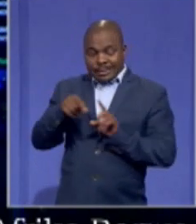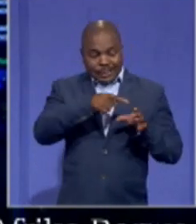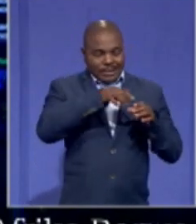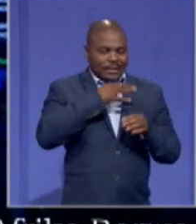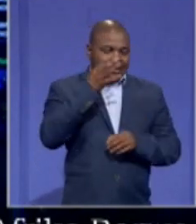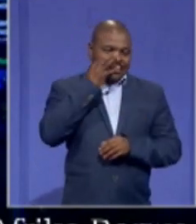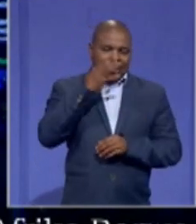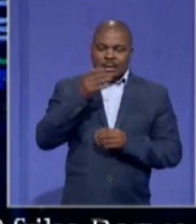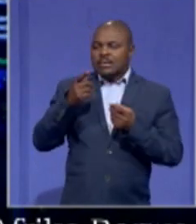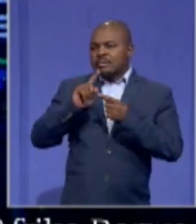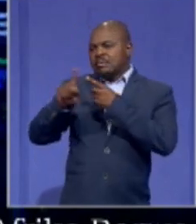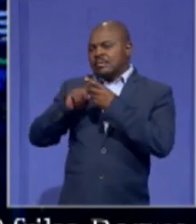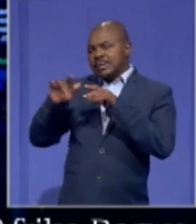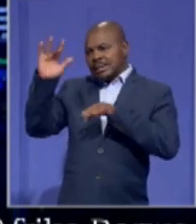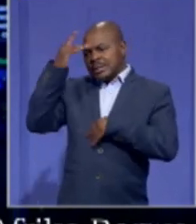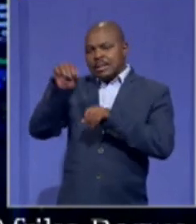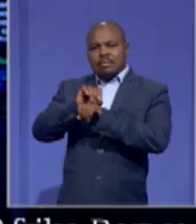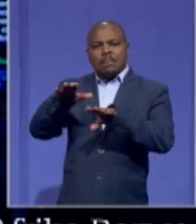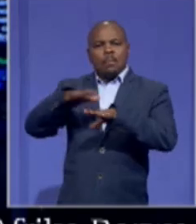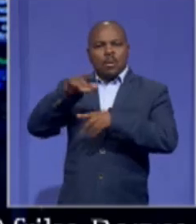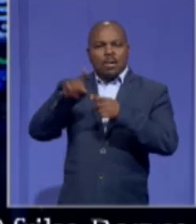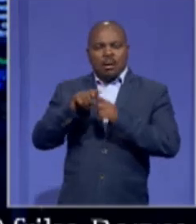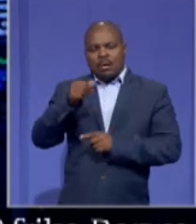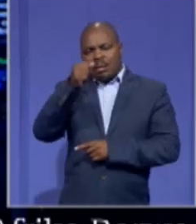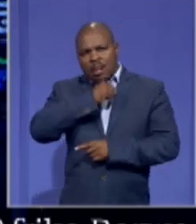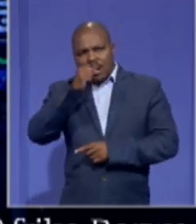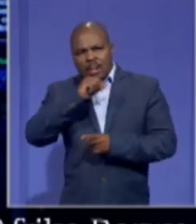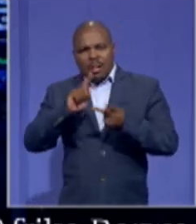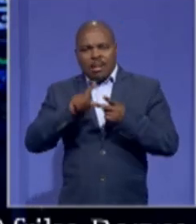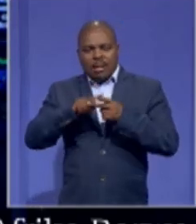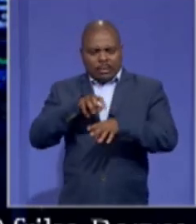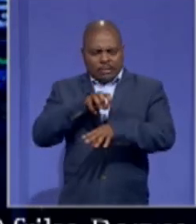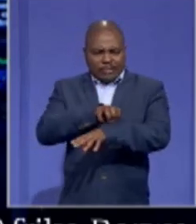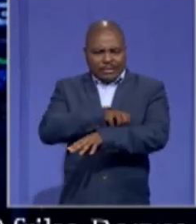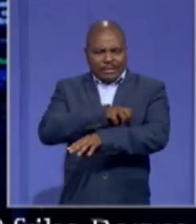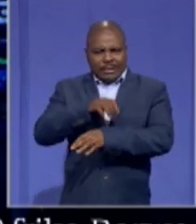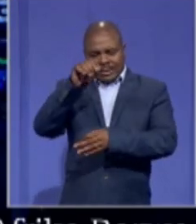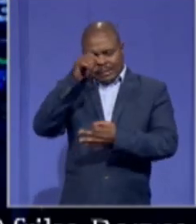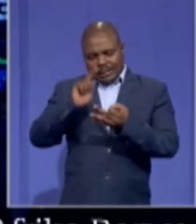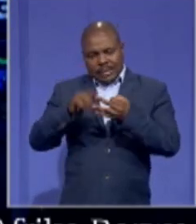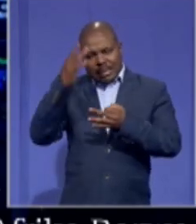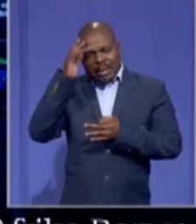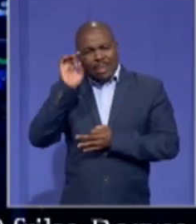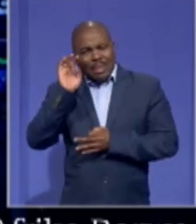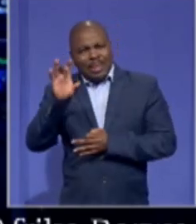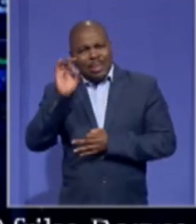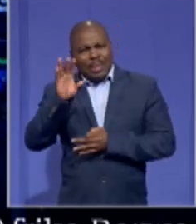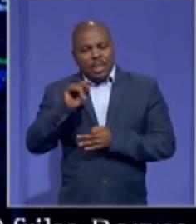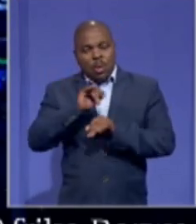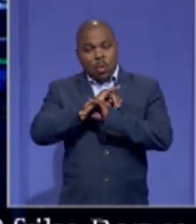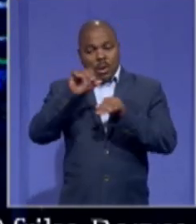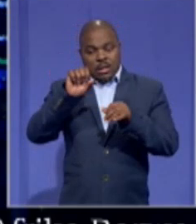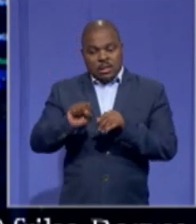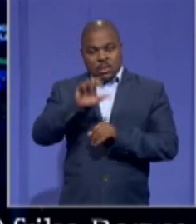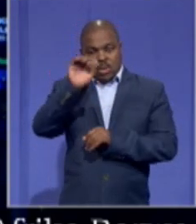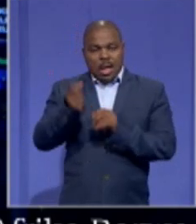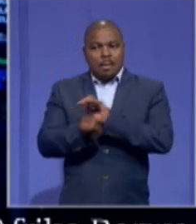ya matshwao a mafu a kang mokgohlane, makgopo a masisane le hlooho e opang kwano Afrika